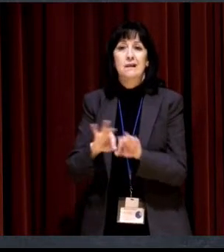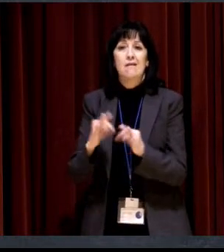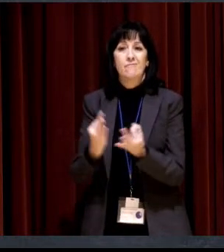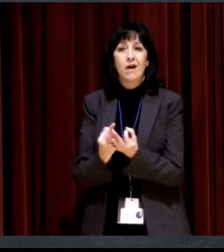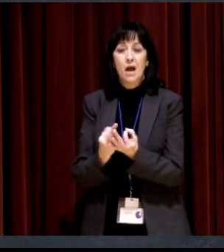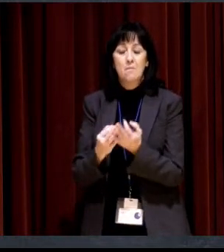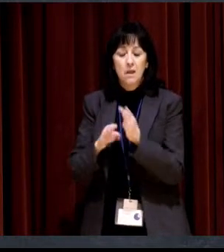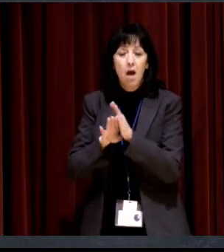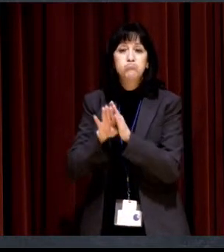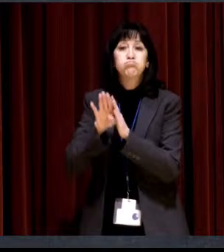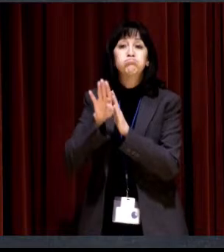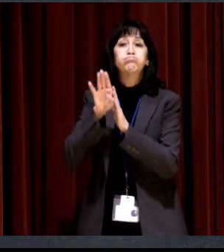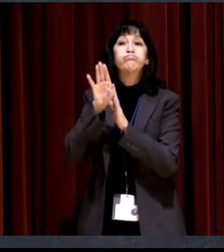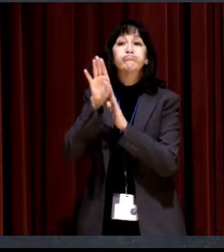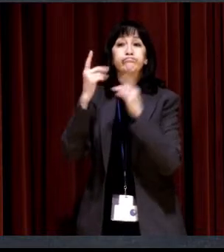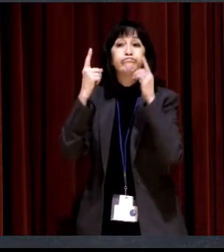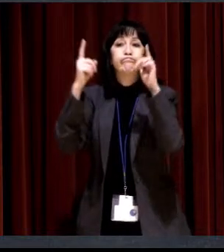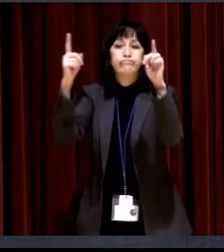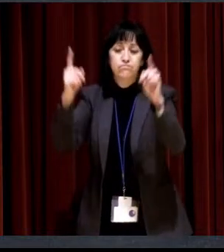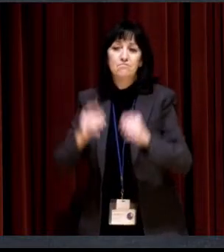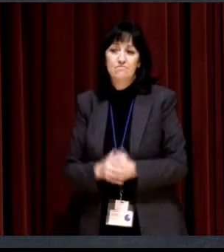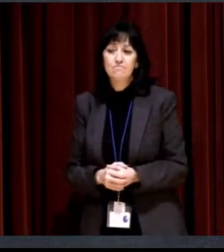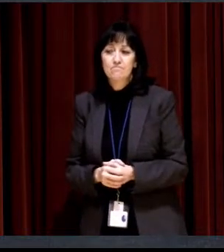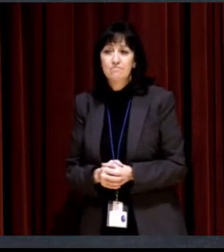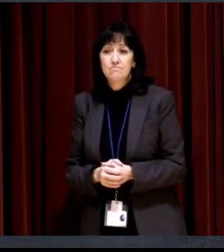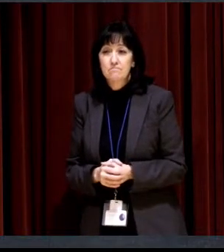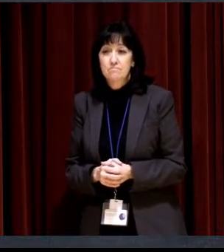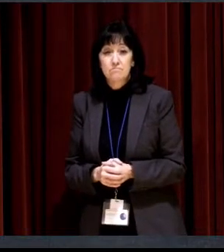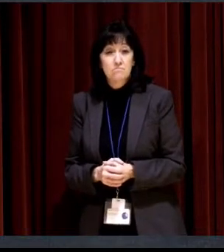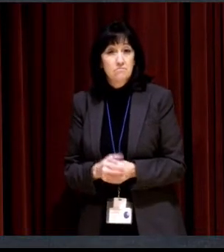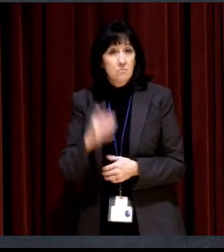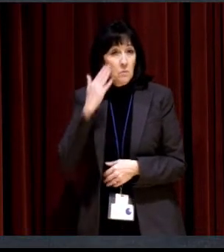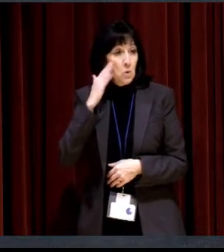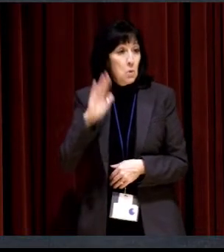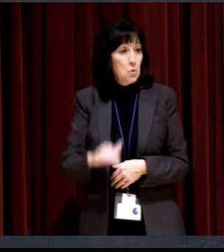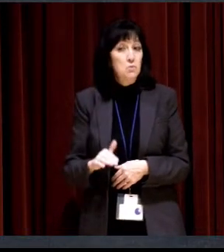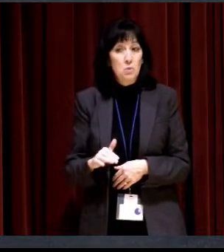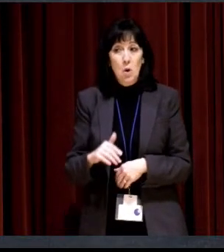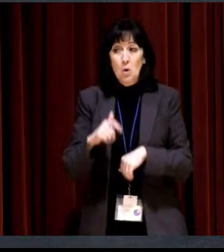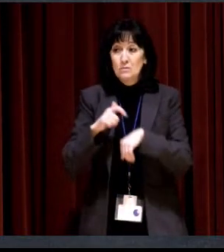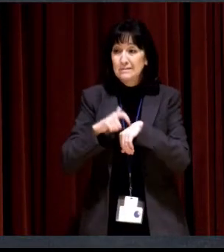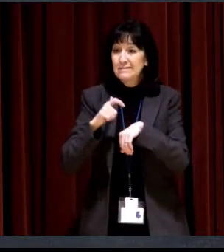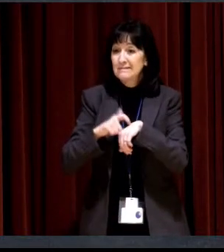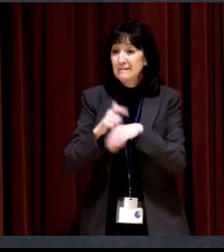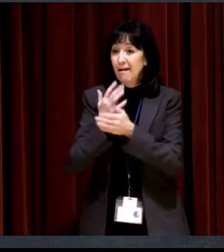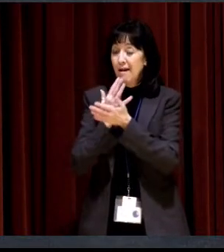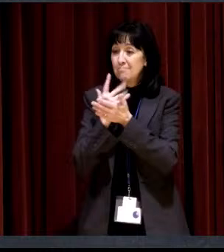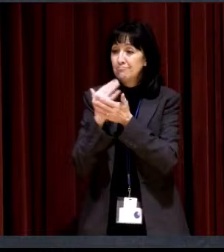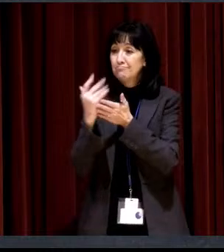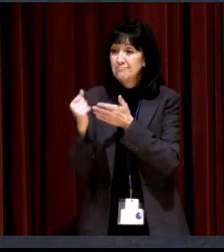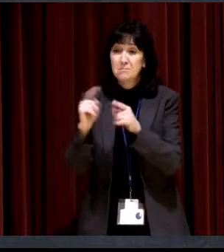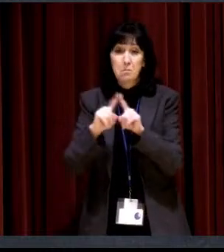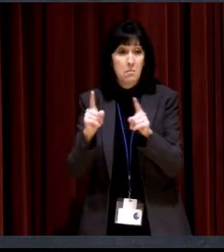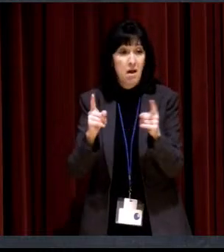Anything else on we're way over time, but if there are any other questions or